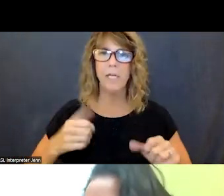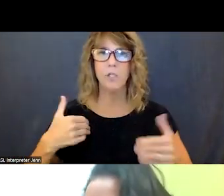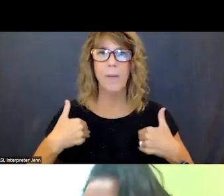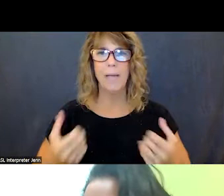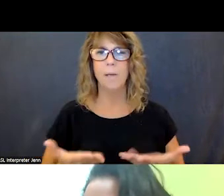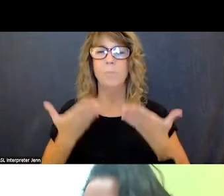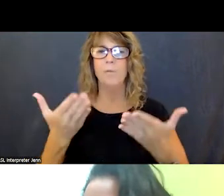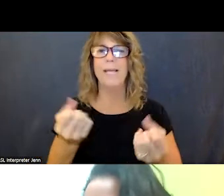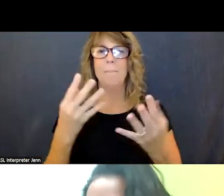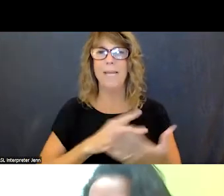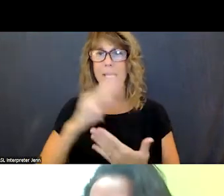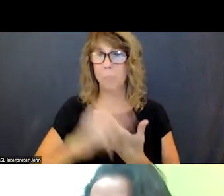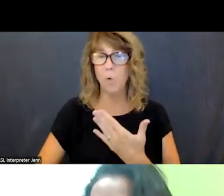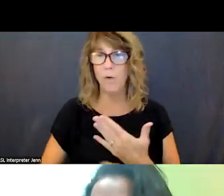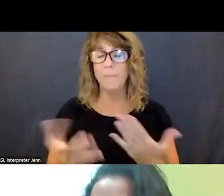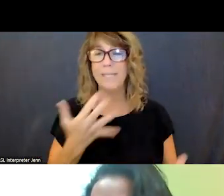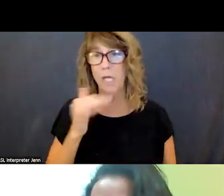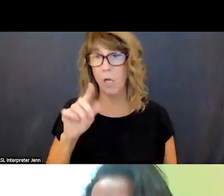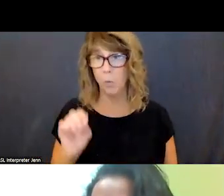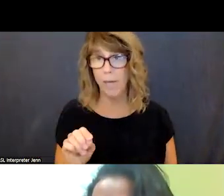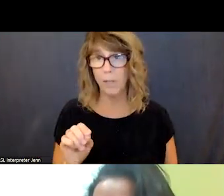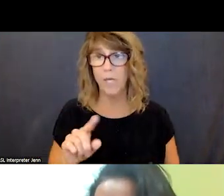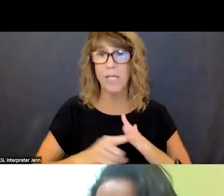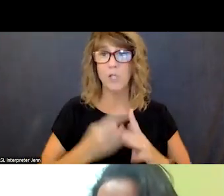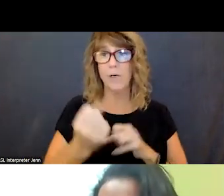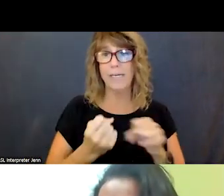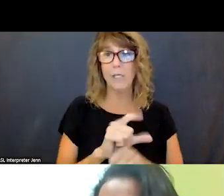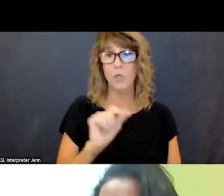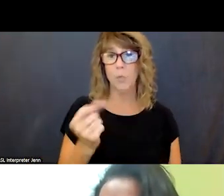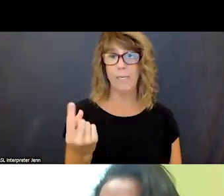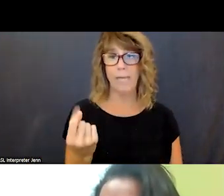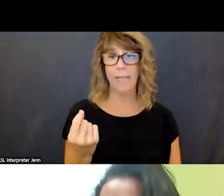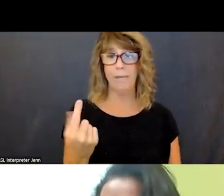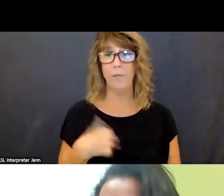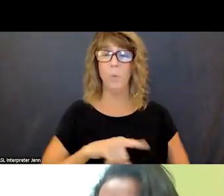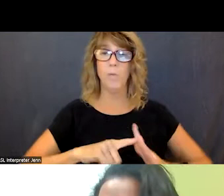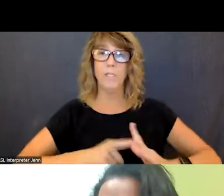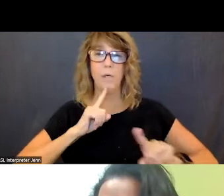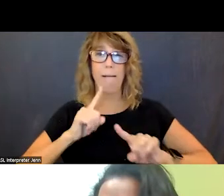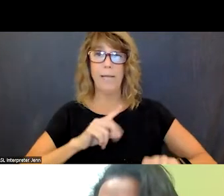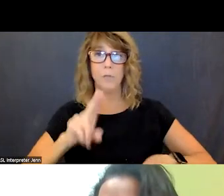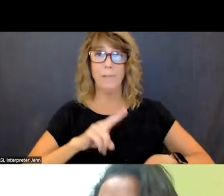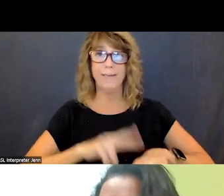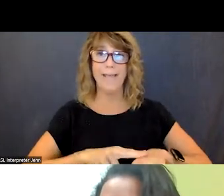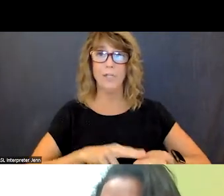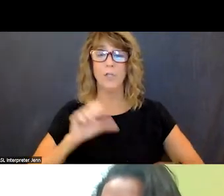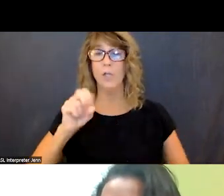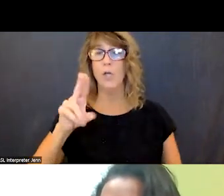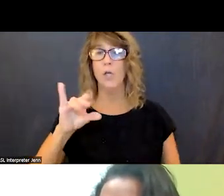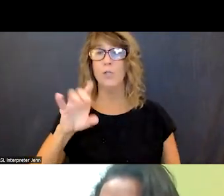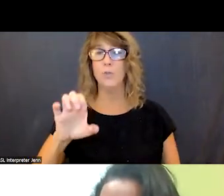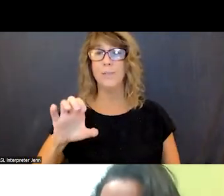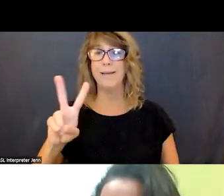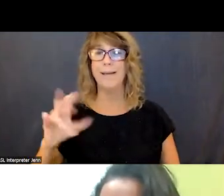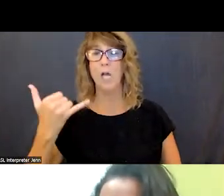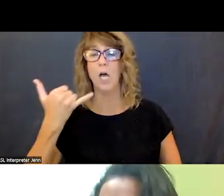continuum in Colorado. Starting in 2011, we started answering the National Suicide Hotline